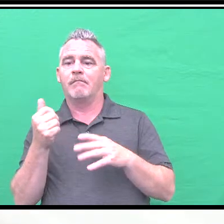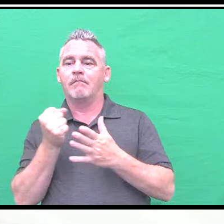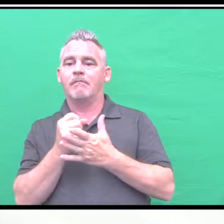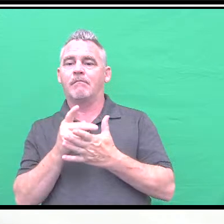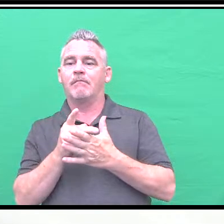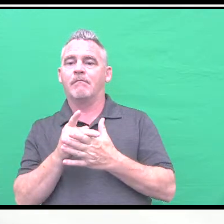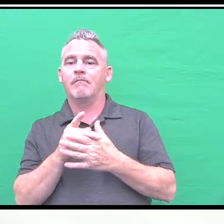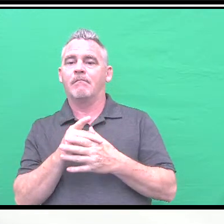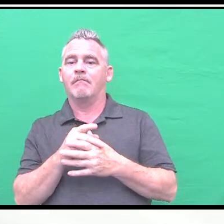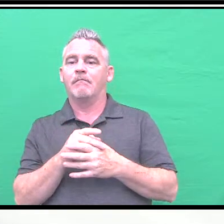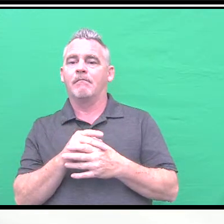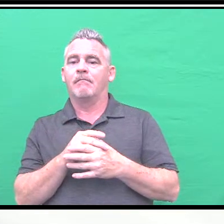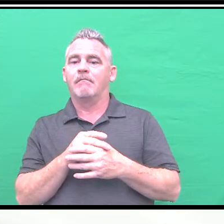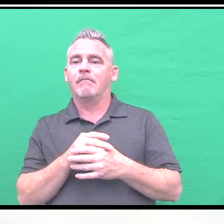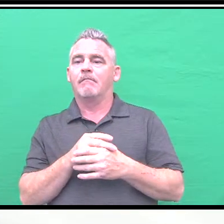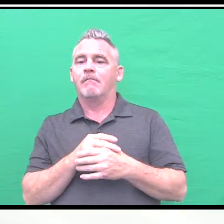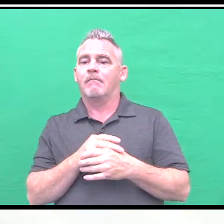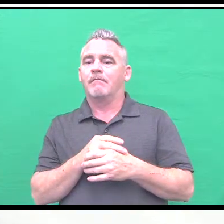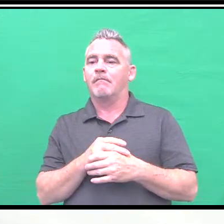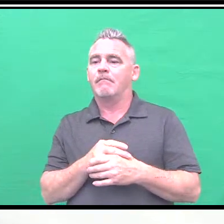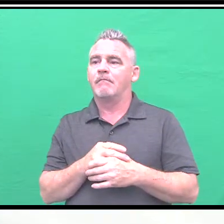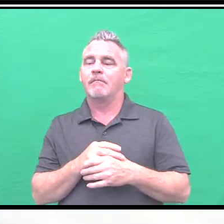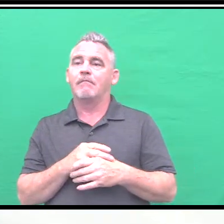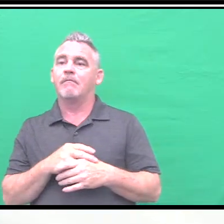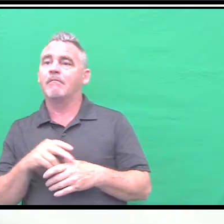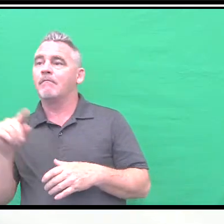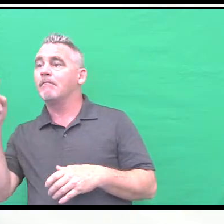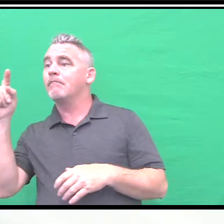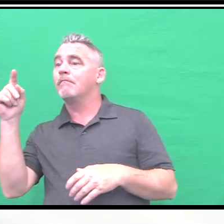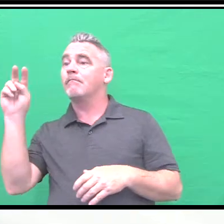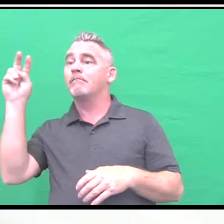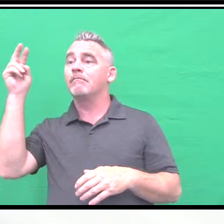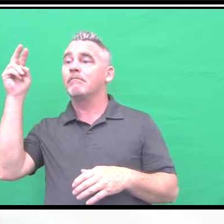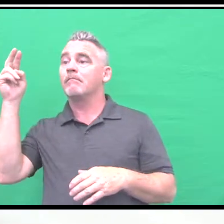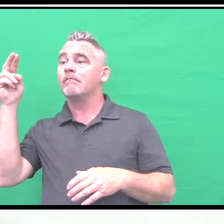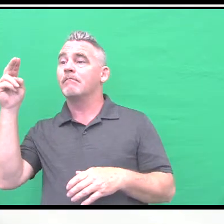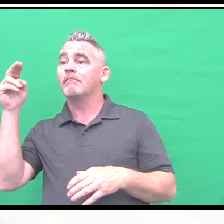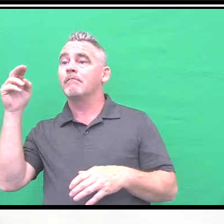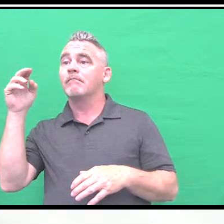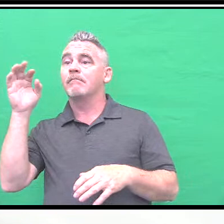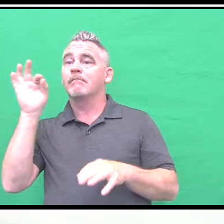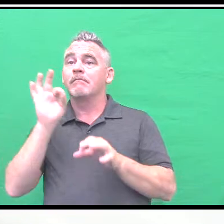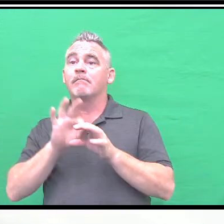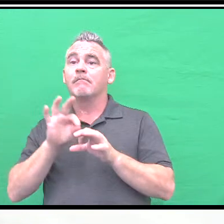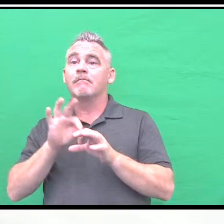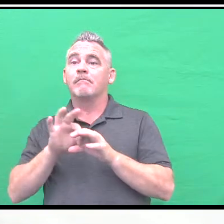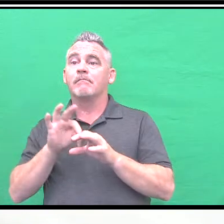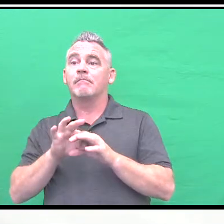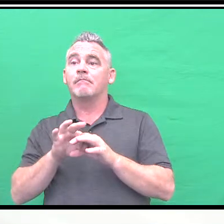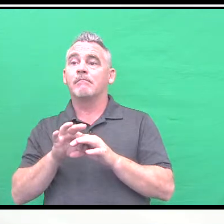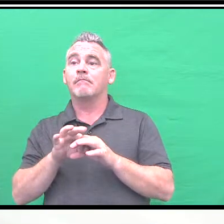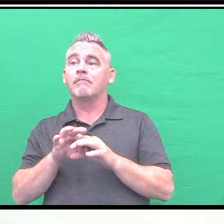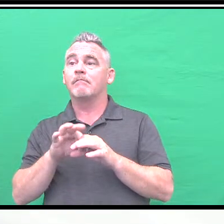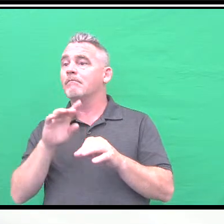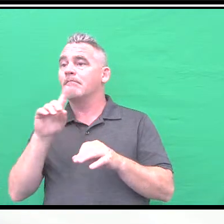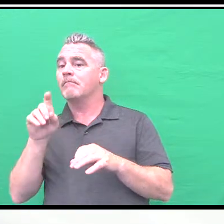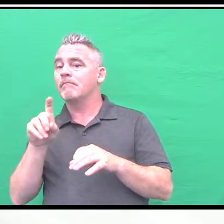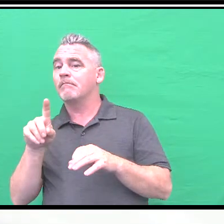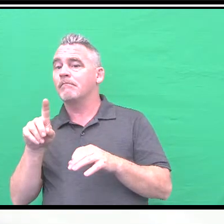Move for approval. How about a second? Second. Okay, we have a motion and a second. Any questions or discussion?